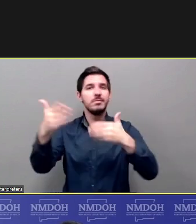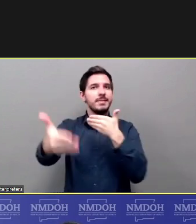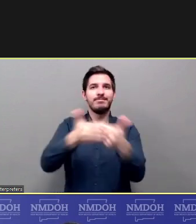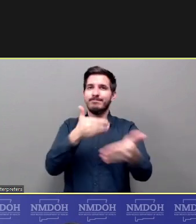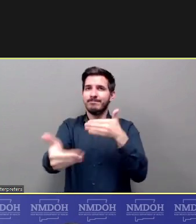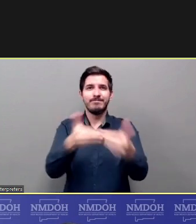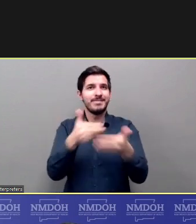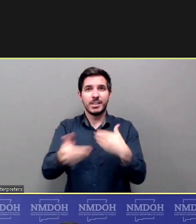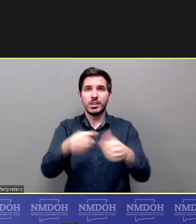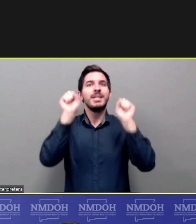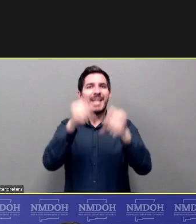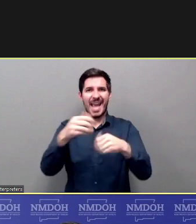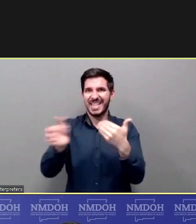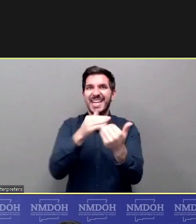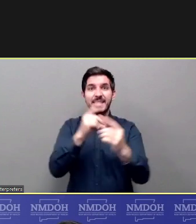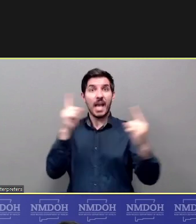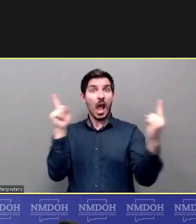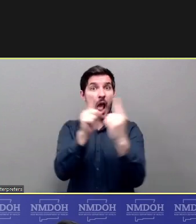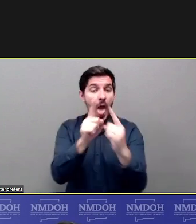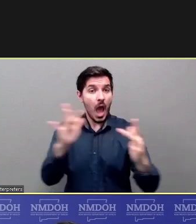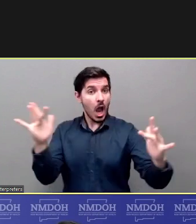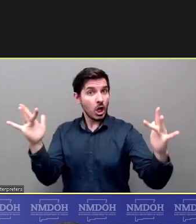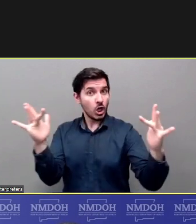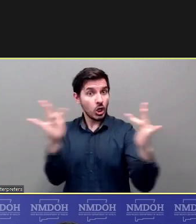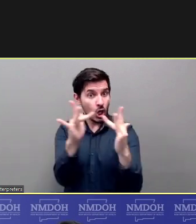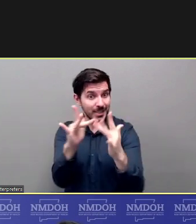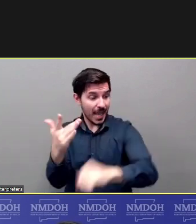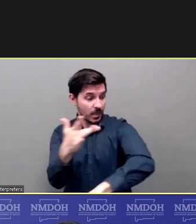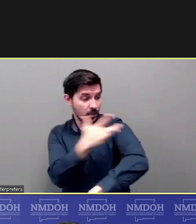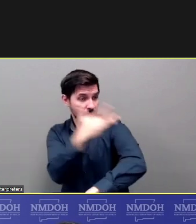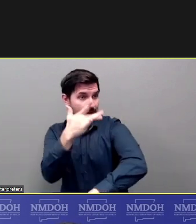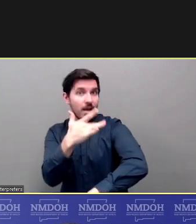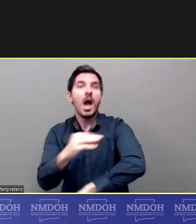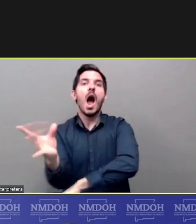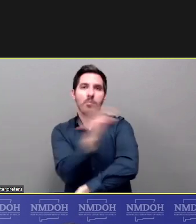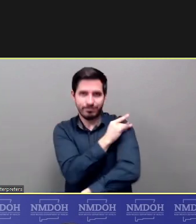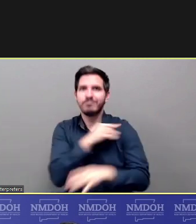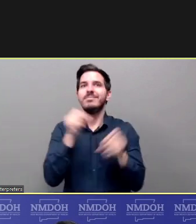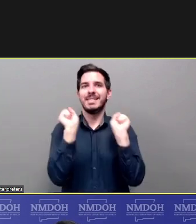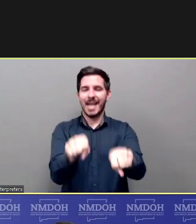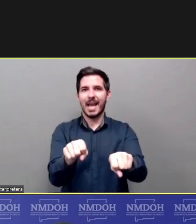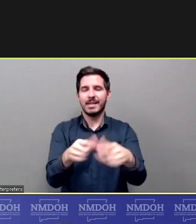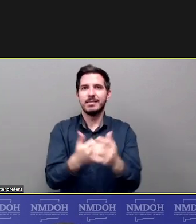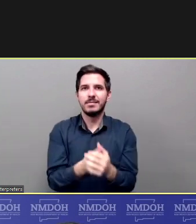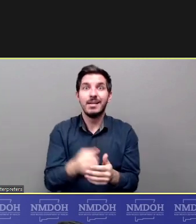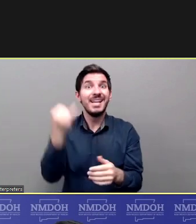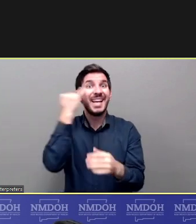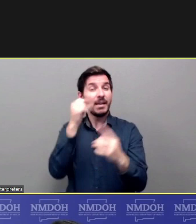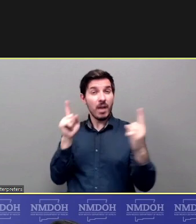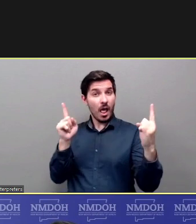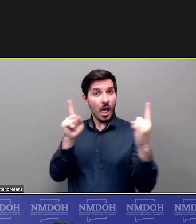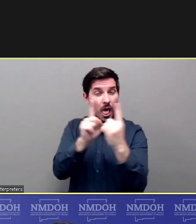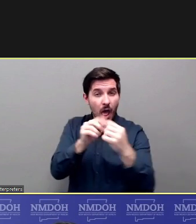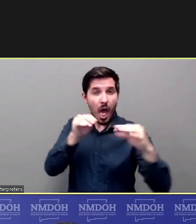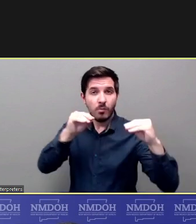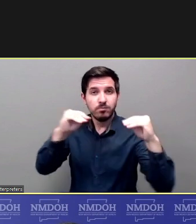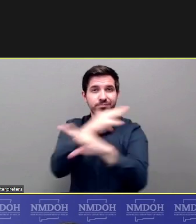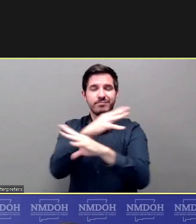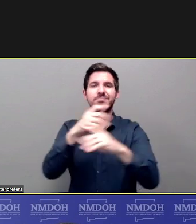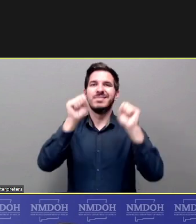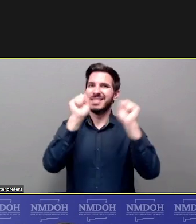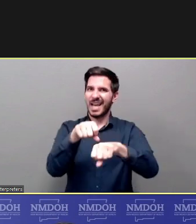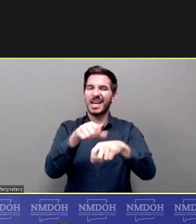but if we still have a lot of people coming into contact with each other, we can still spread it. So still